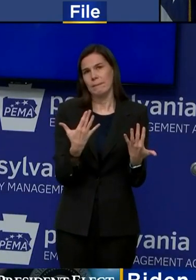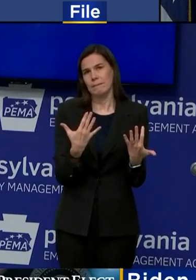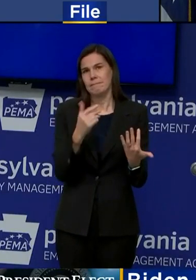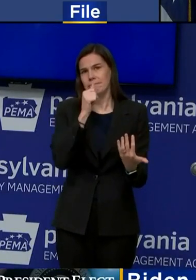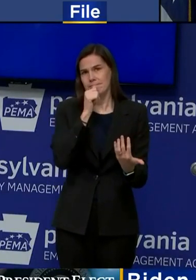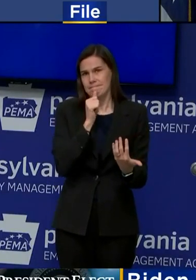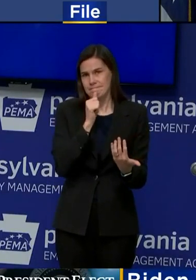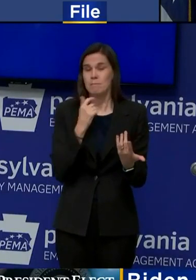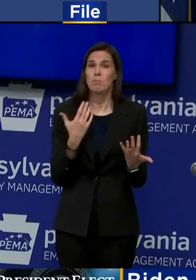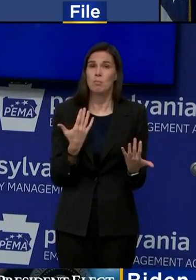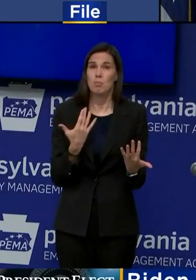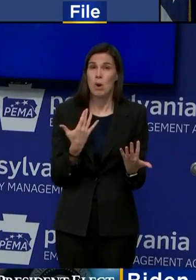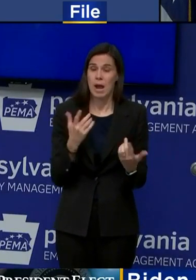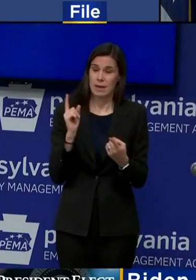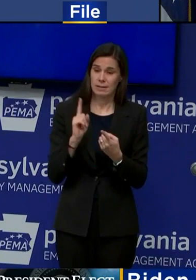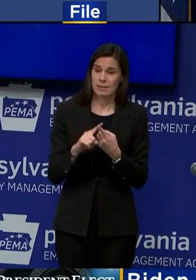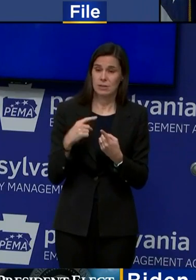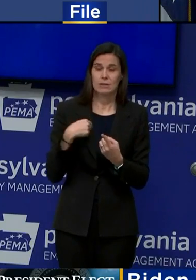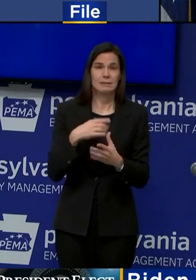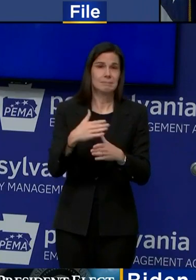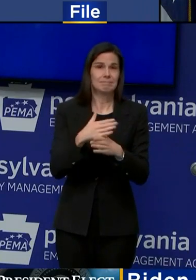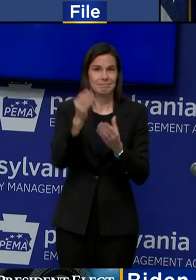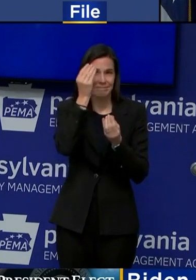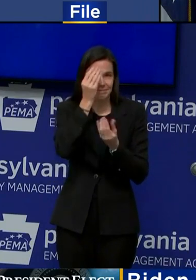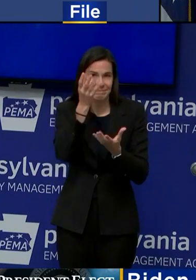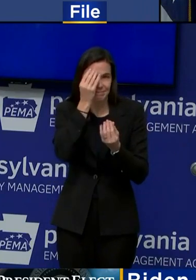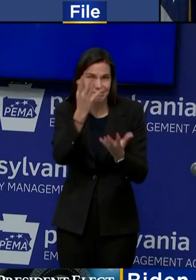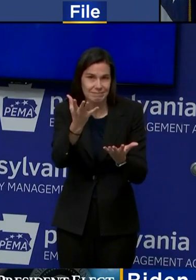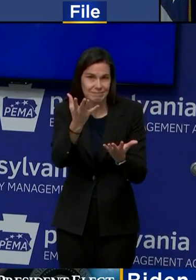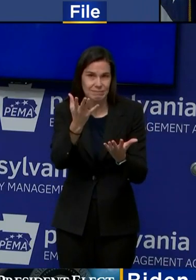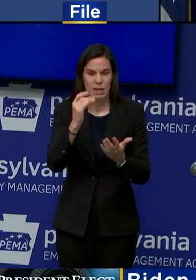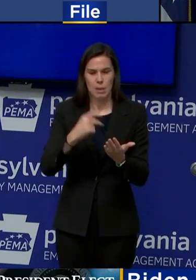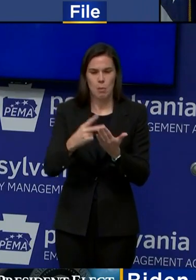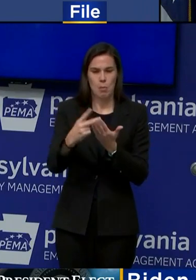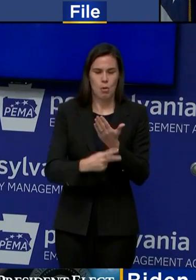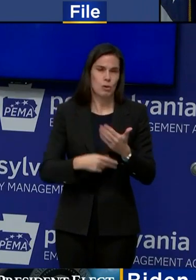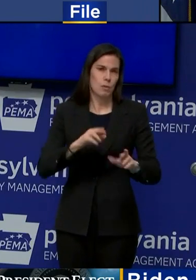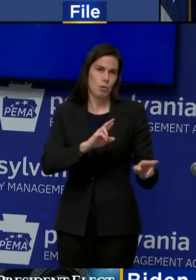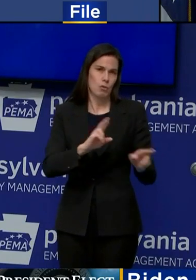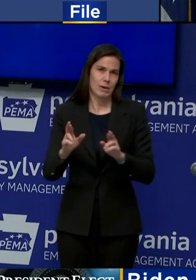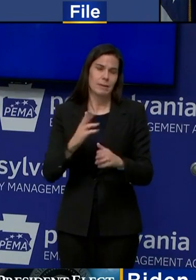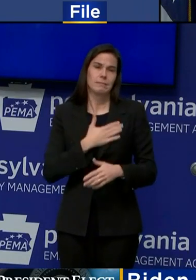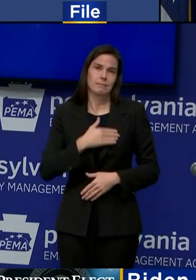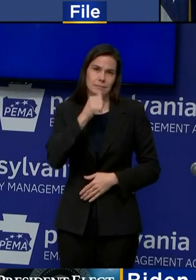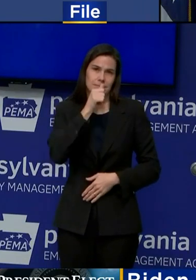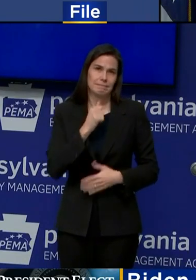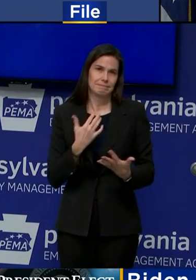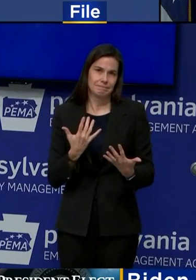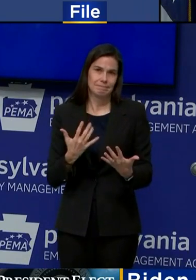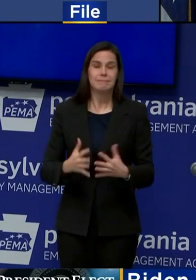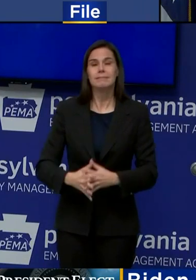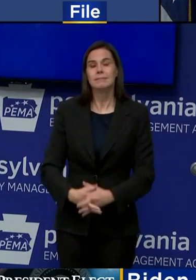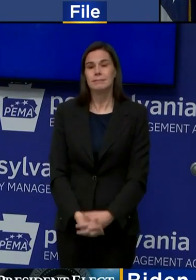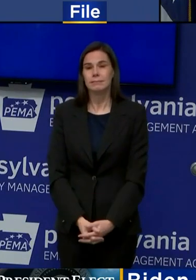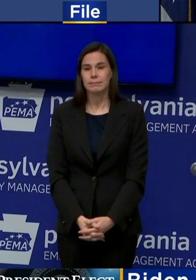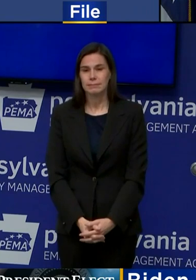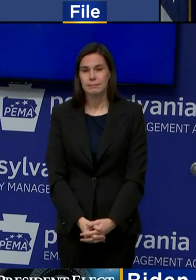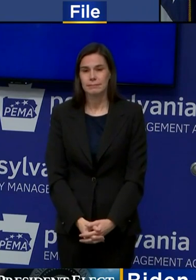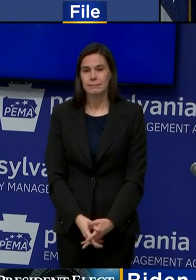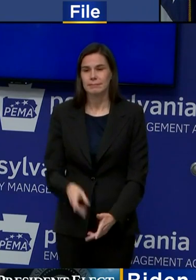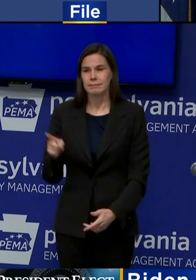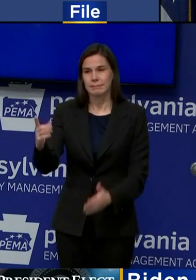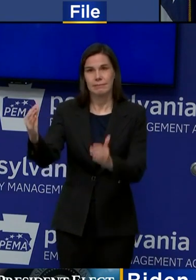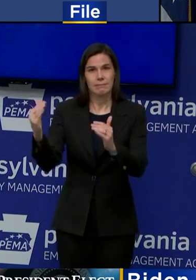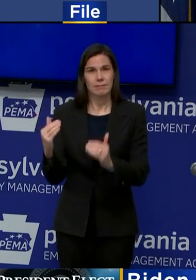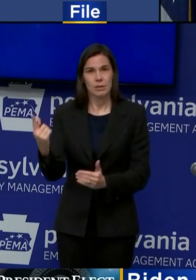steady leadership and the essential expertise that is needed. She would be the first openly transgender federal official if confirmed by the